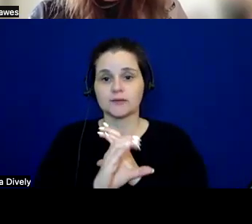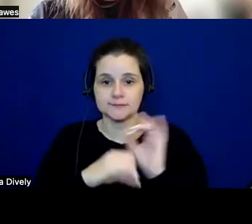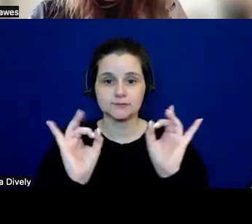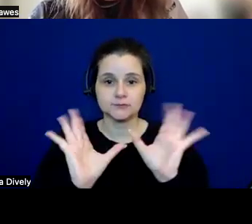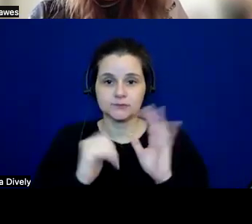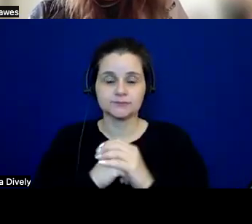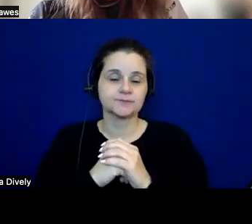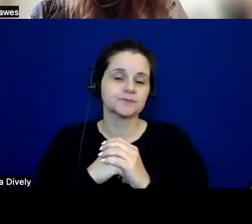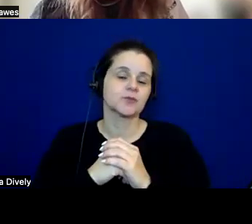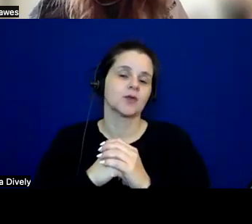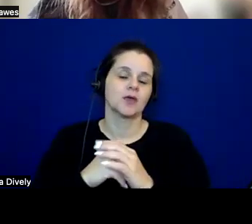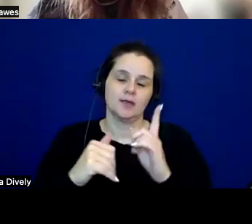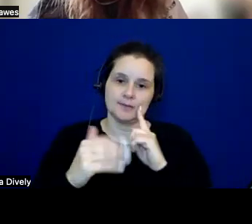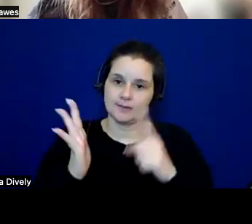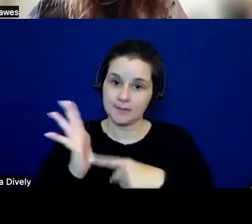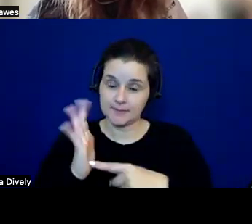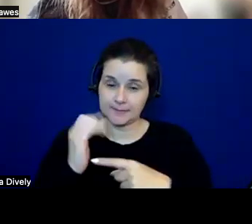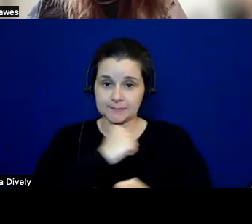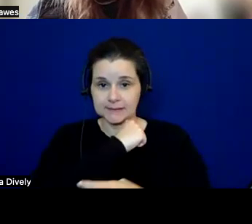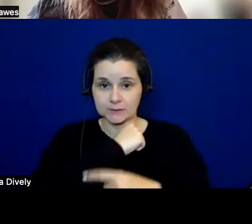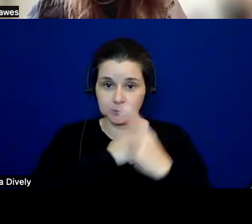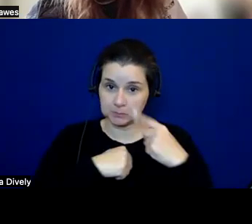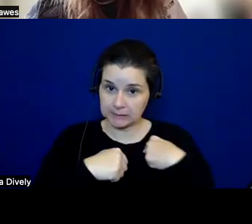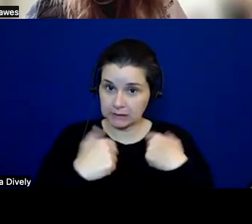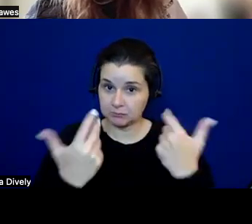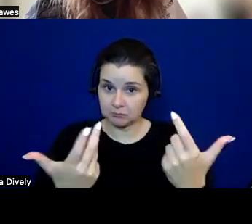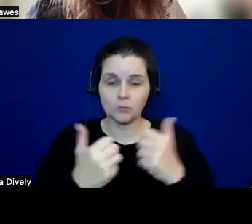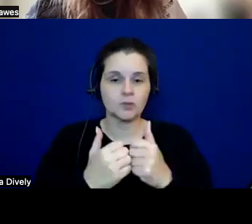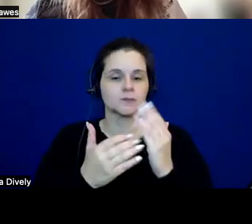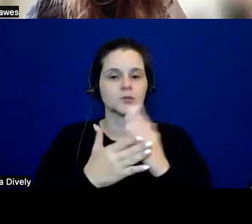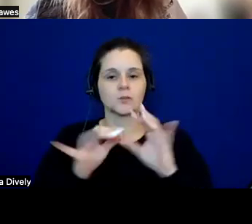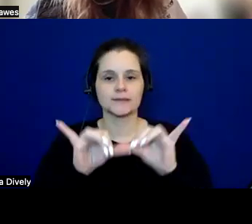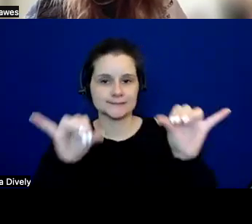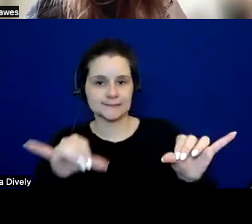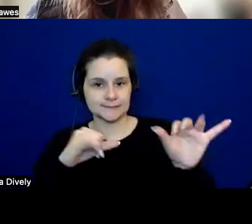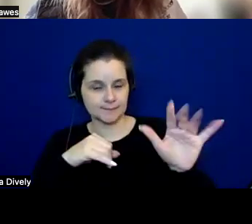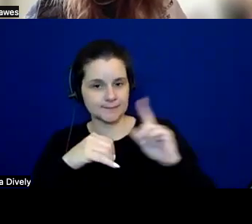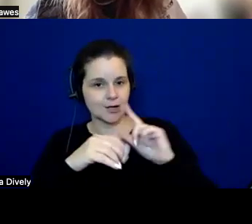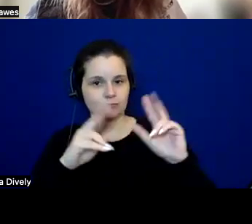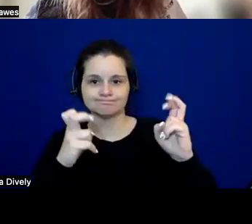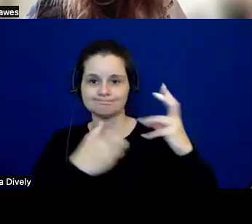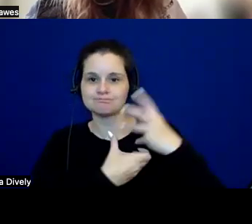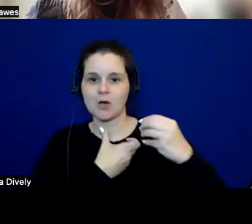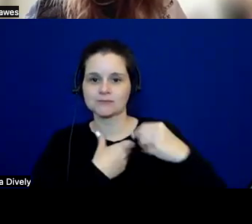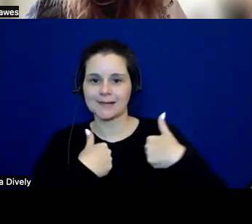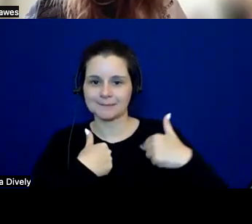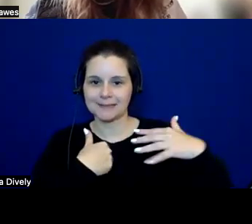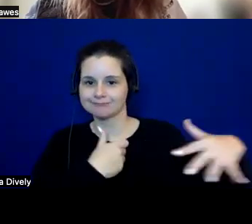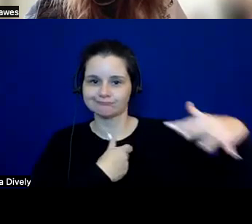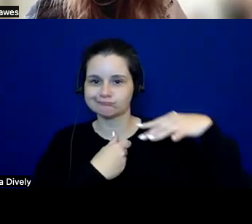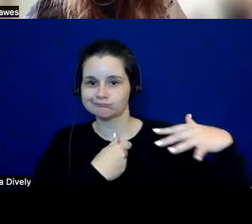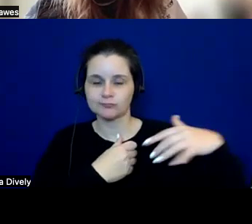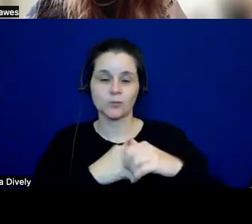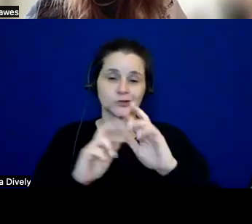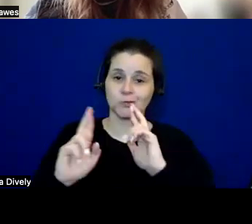I think there's a temptation, at least for me, to think like, oh, there are these systems that are outside of me, but they will react